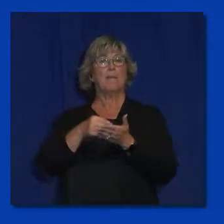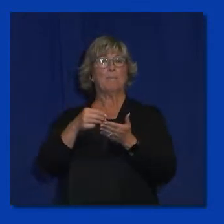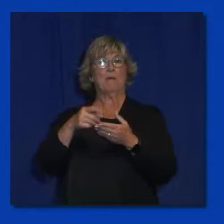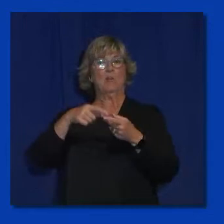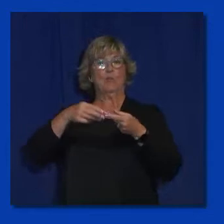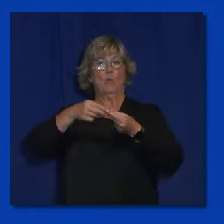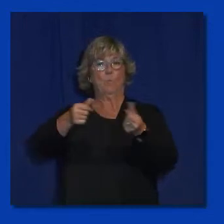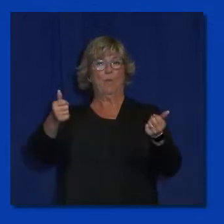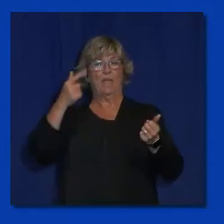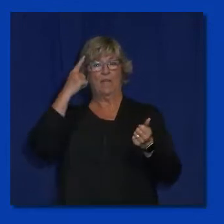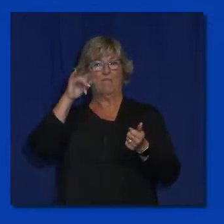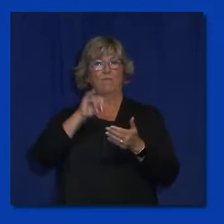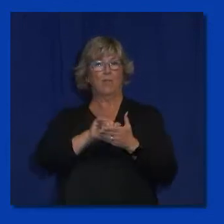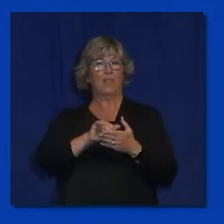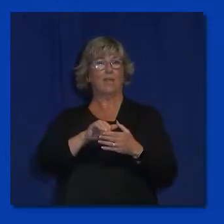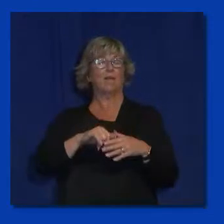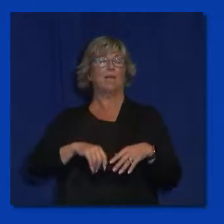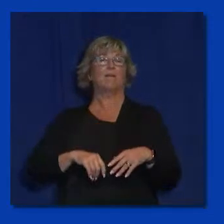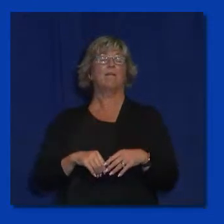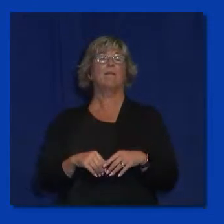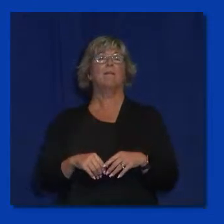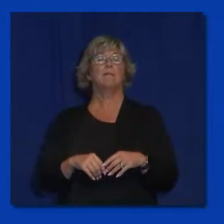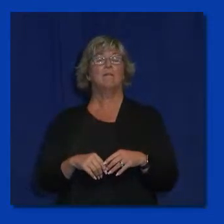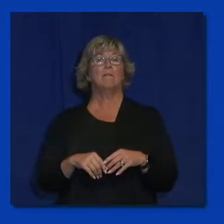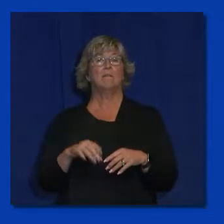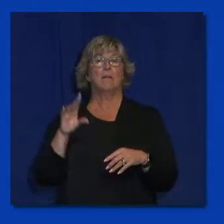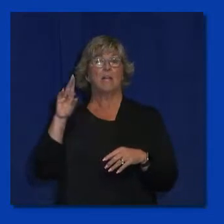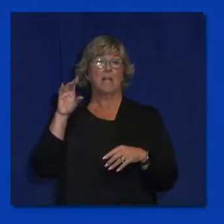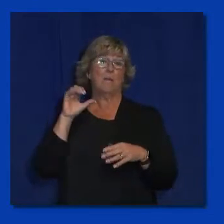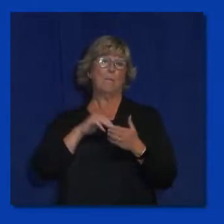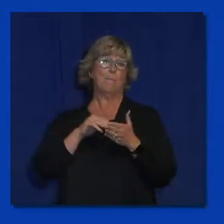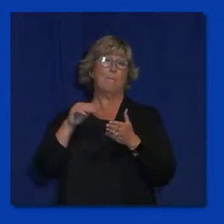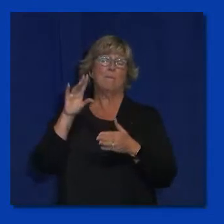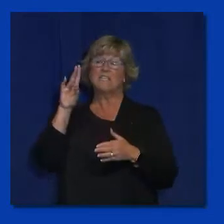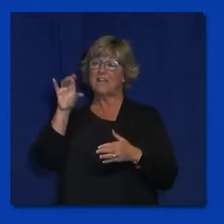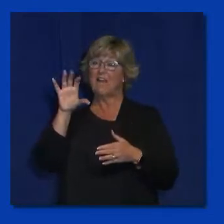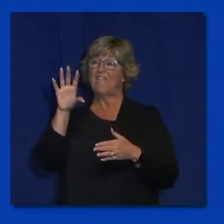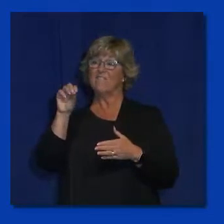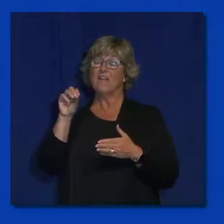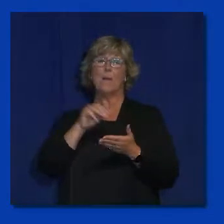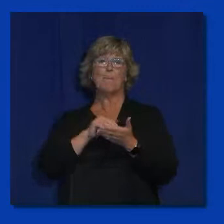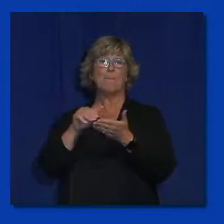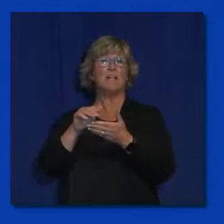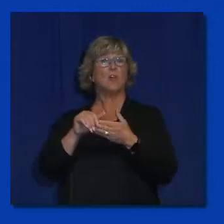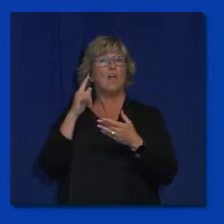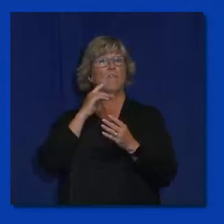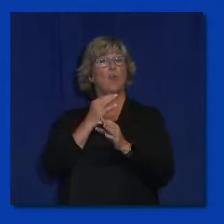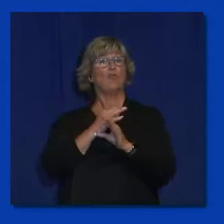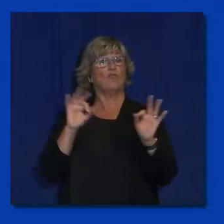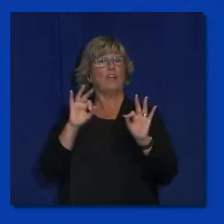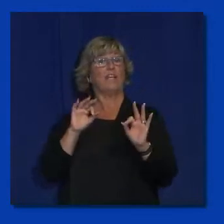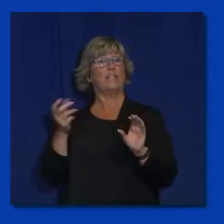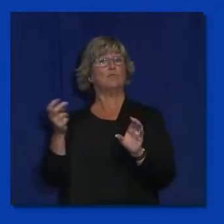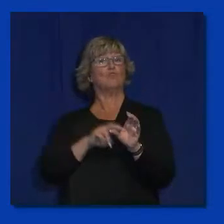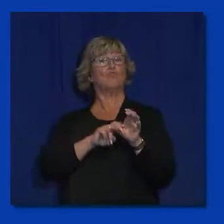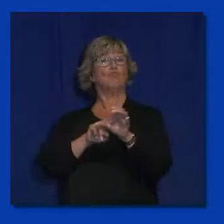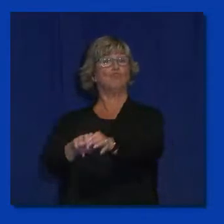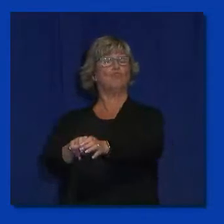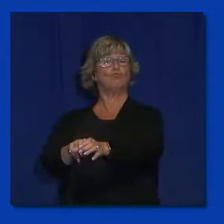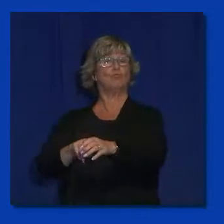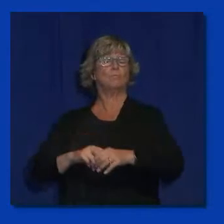of that invested infrastructure. And that's $750 million reflected there in free public transit.